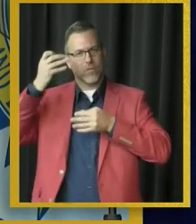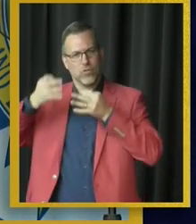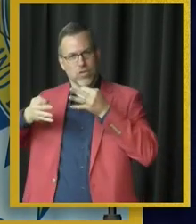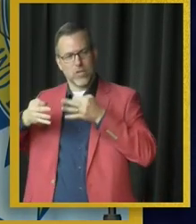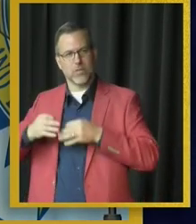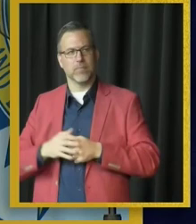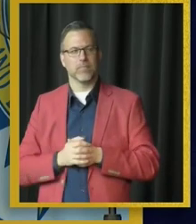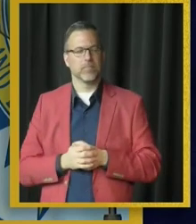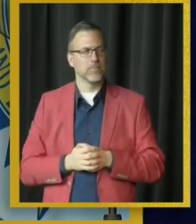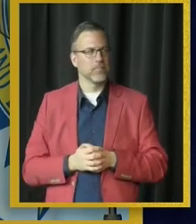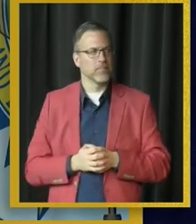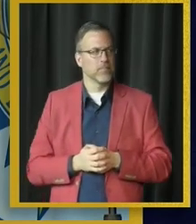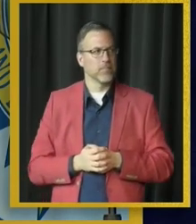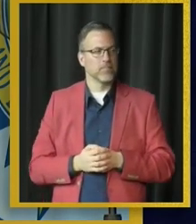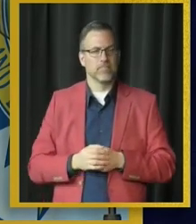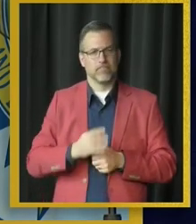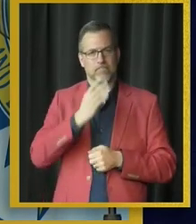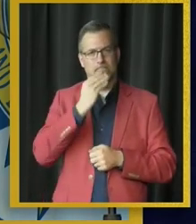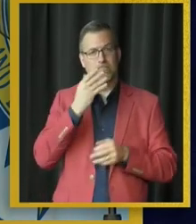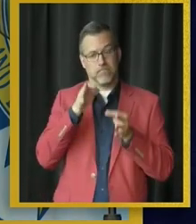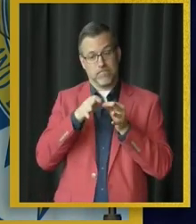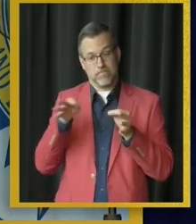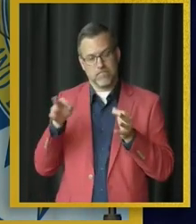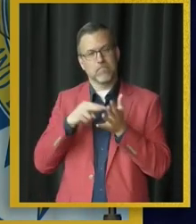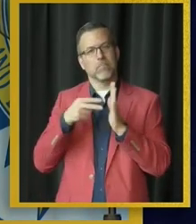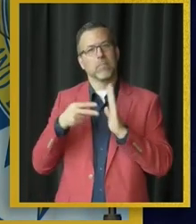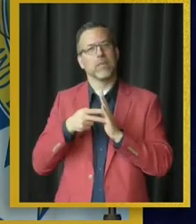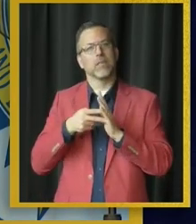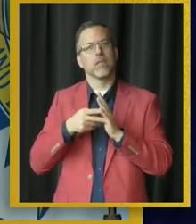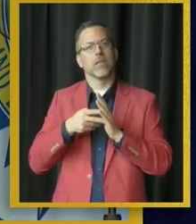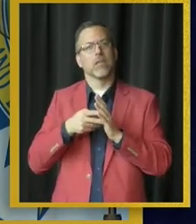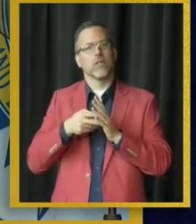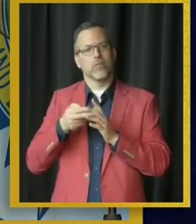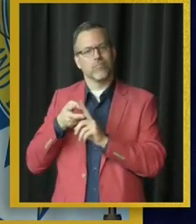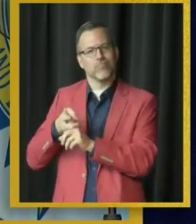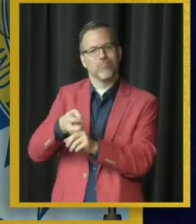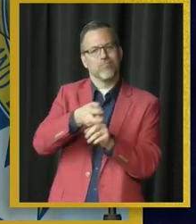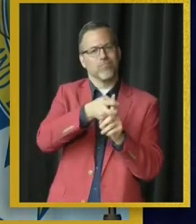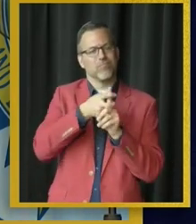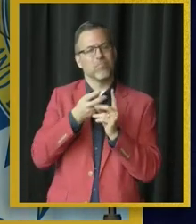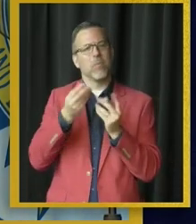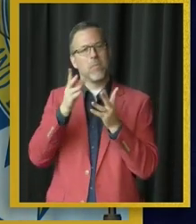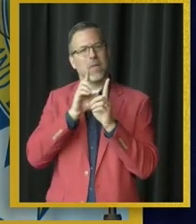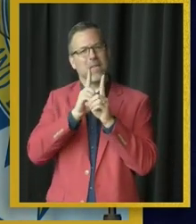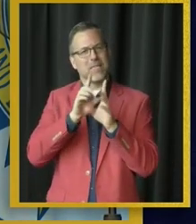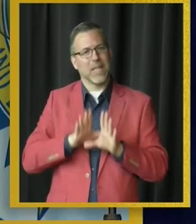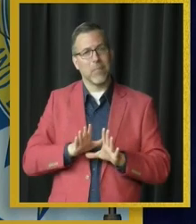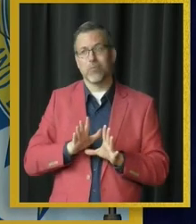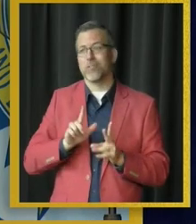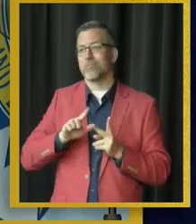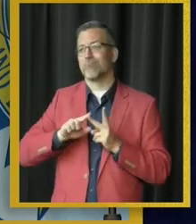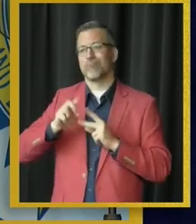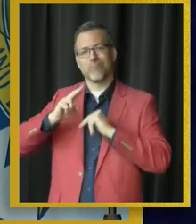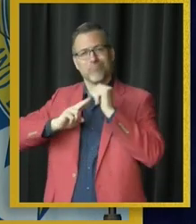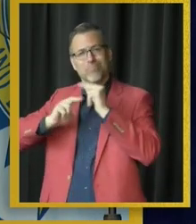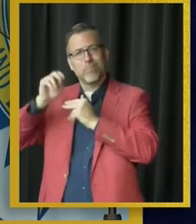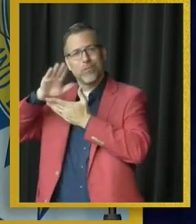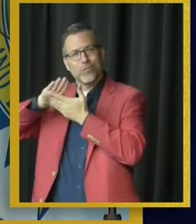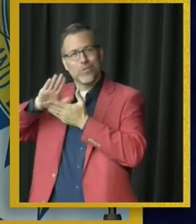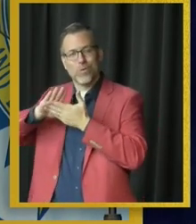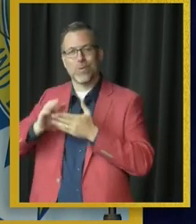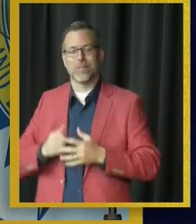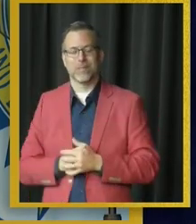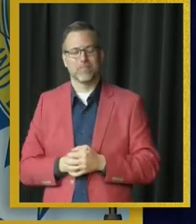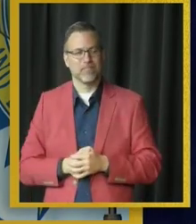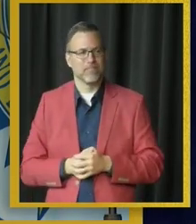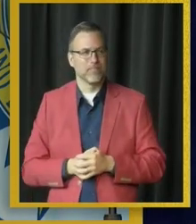V'amidu talmidim arbe, raise up many disciples. Build schools. V'asu